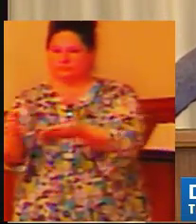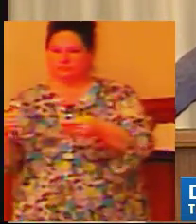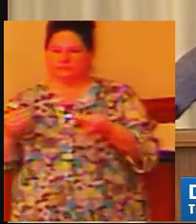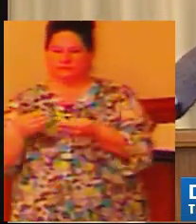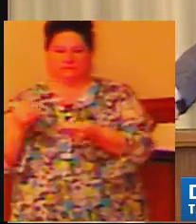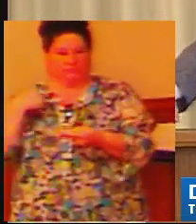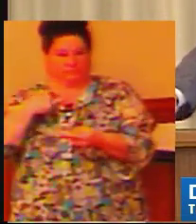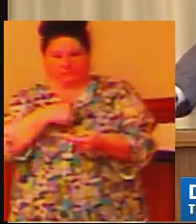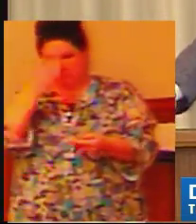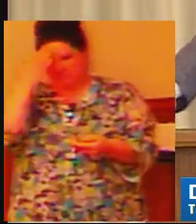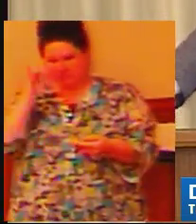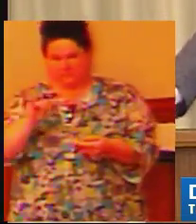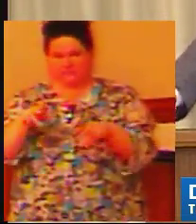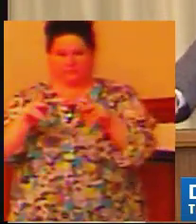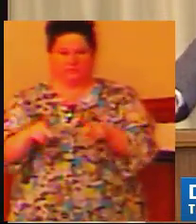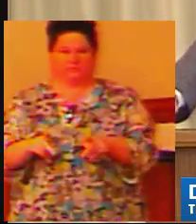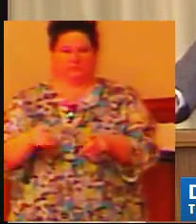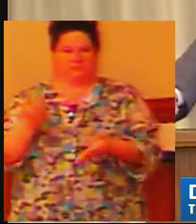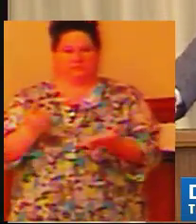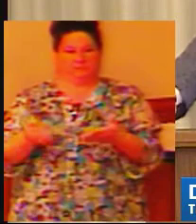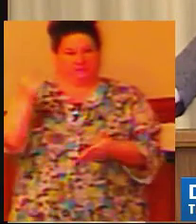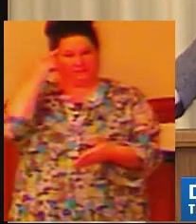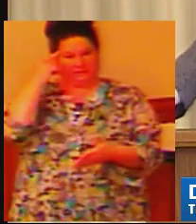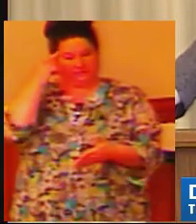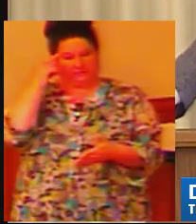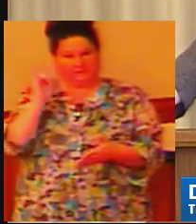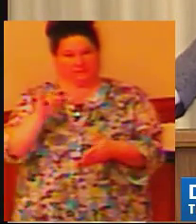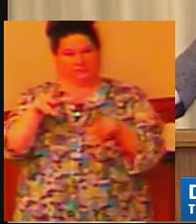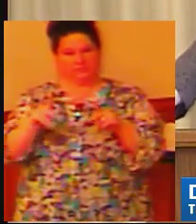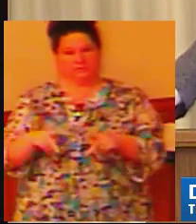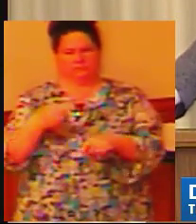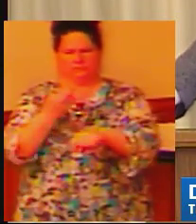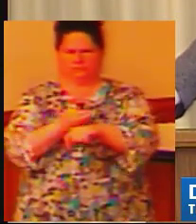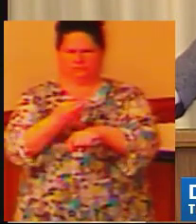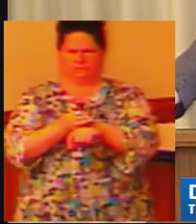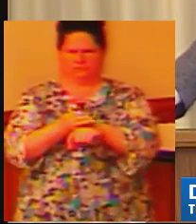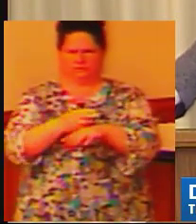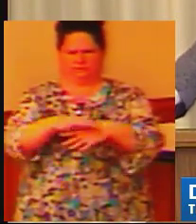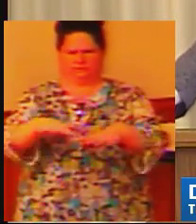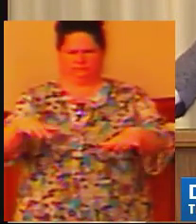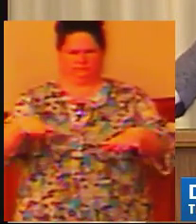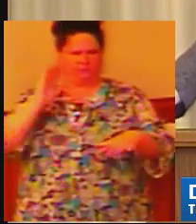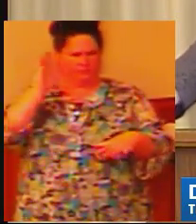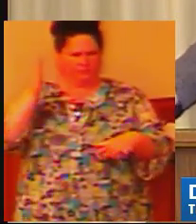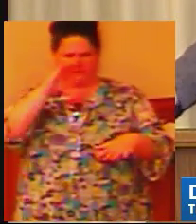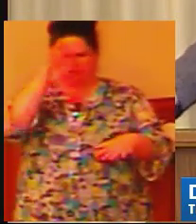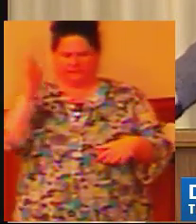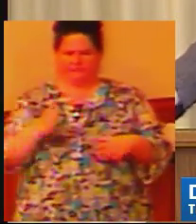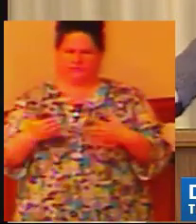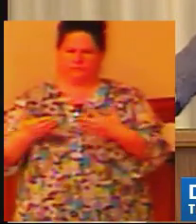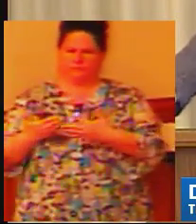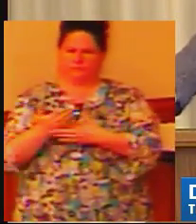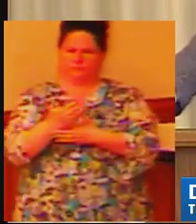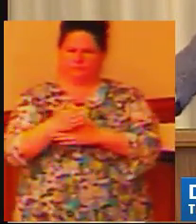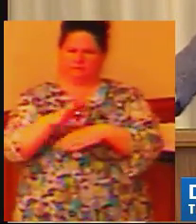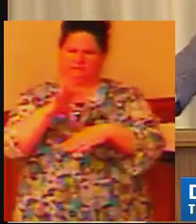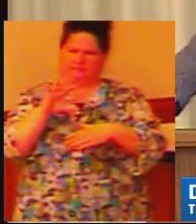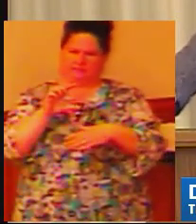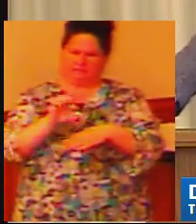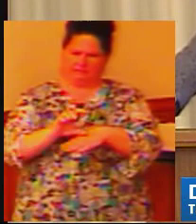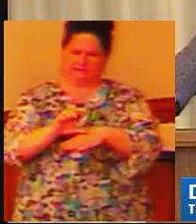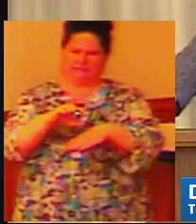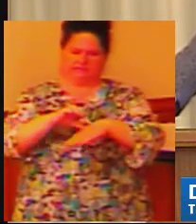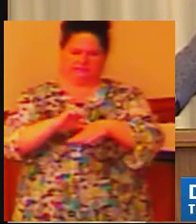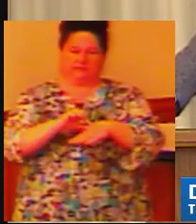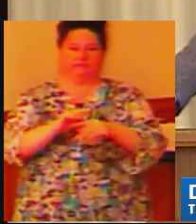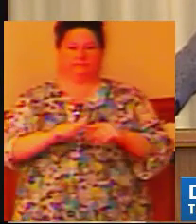person is. We may think that they are the rocky and this is never going to go anywhere past this thick skin. But we know